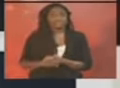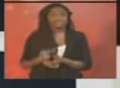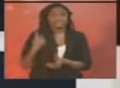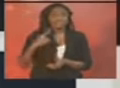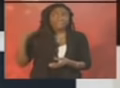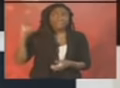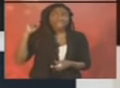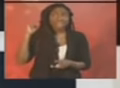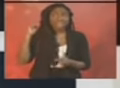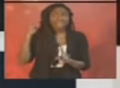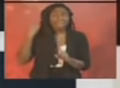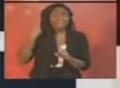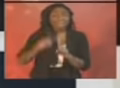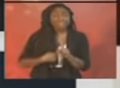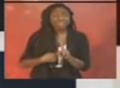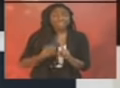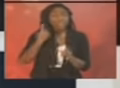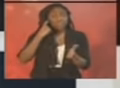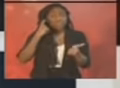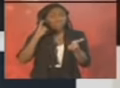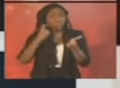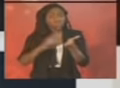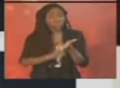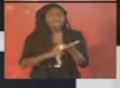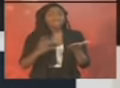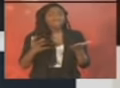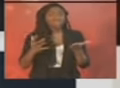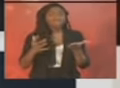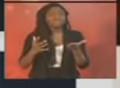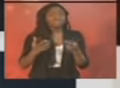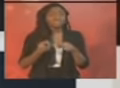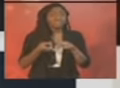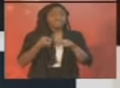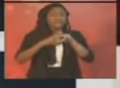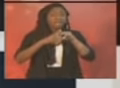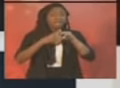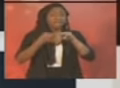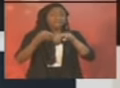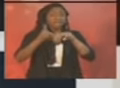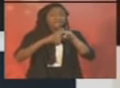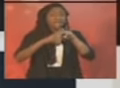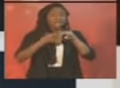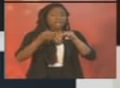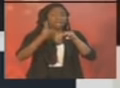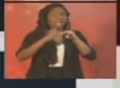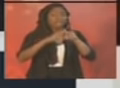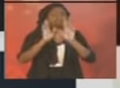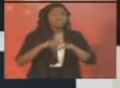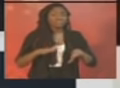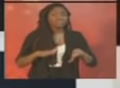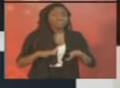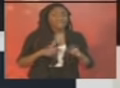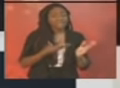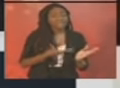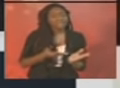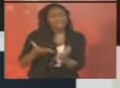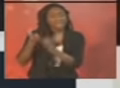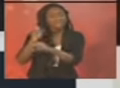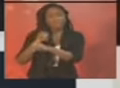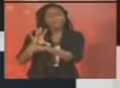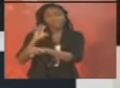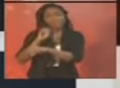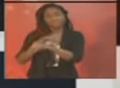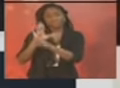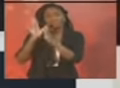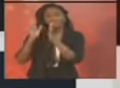we've seen a really sharp increase in the amount of cases who have had referrals. So previously, I would have like about 2